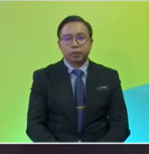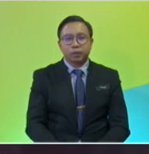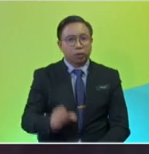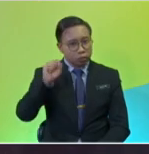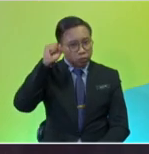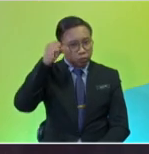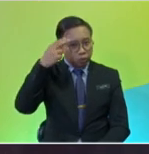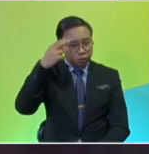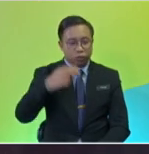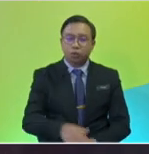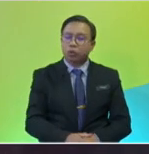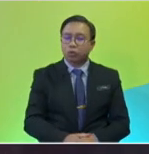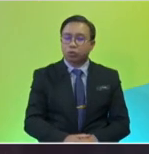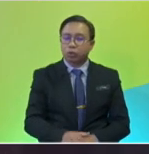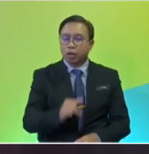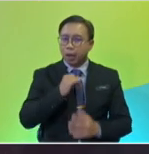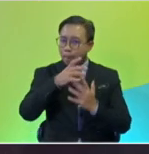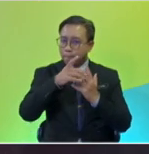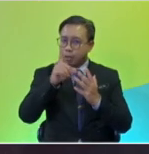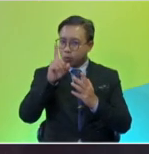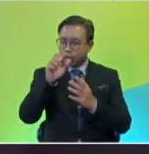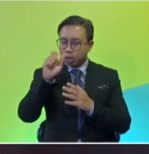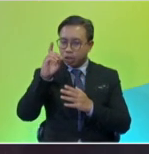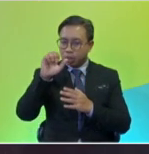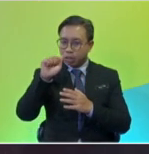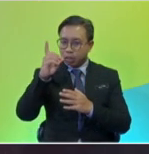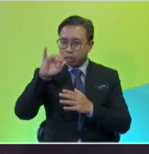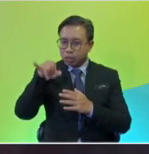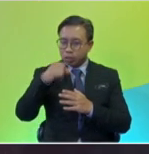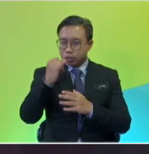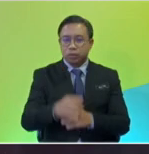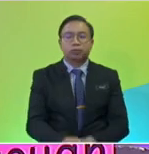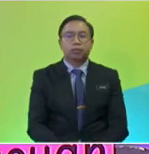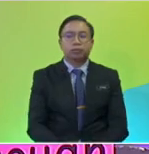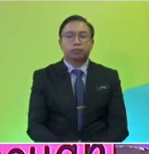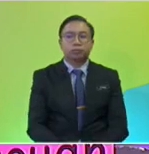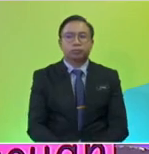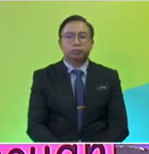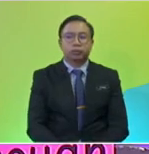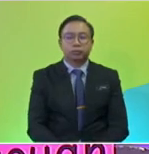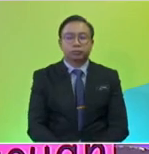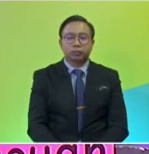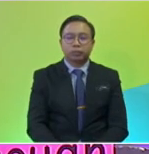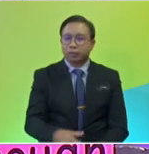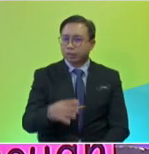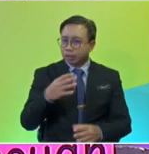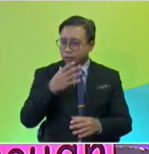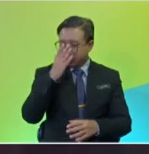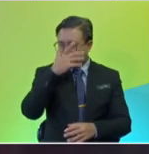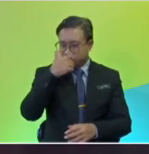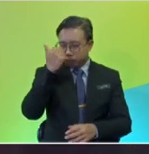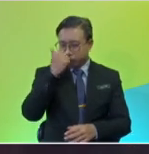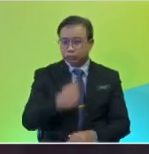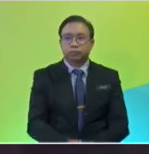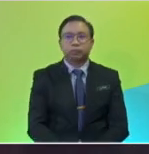Sean. Yes. Okay, I pick 1 adjective for you, perhaps. Okay. Cute. Cute. Okay.